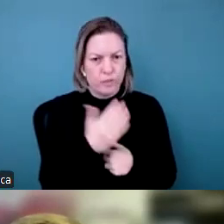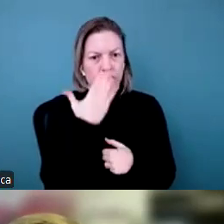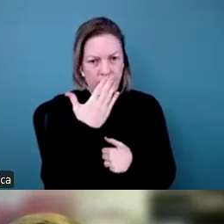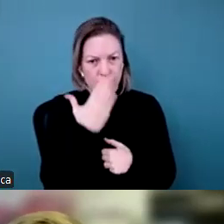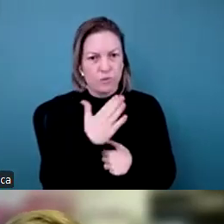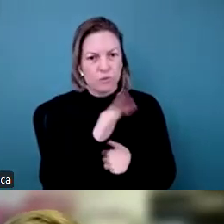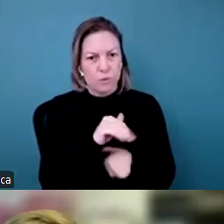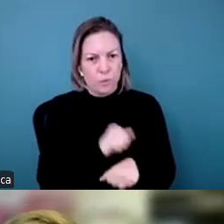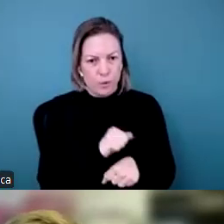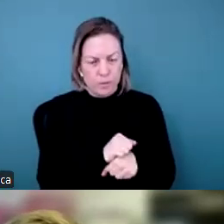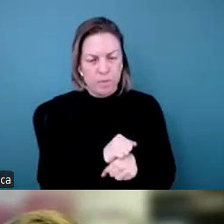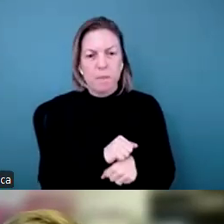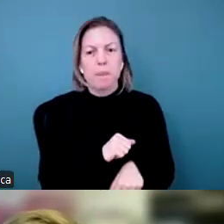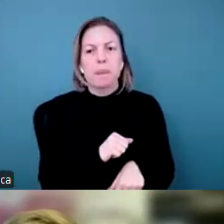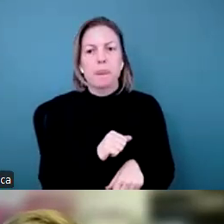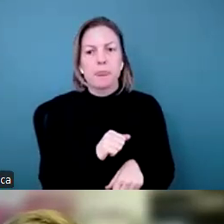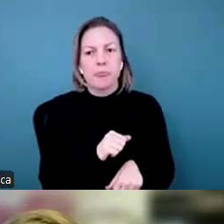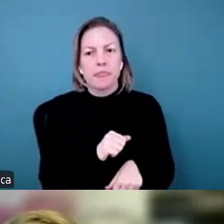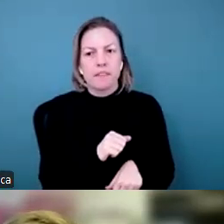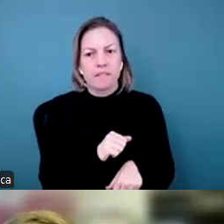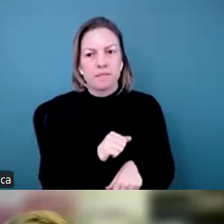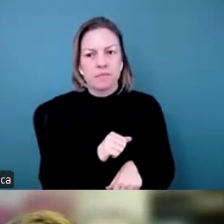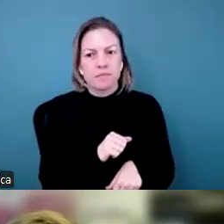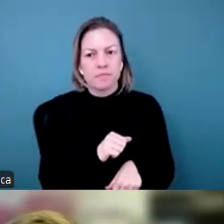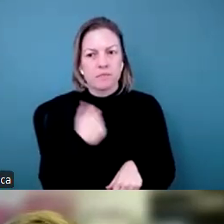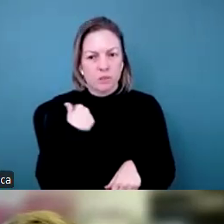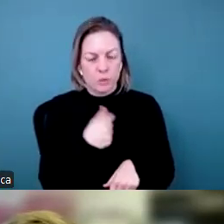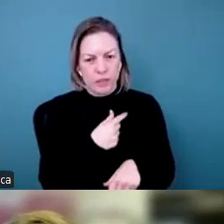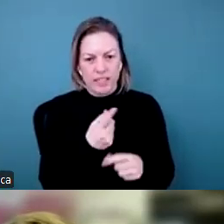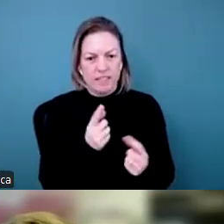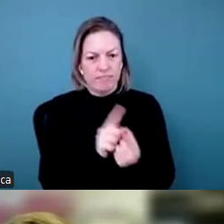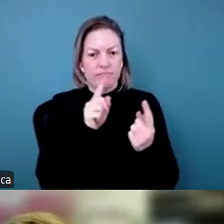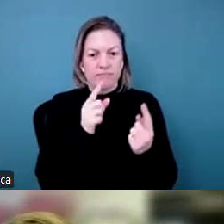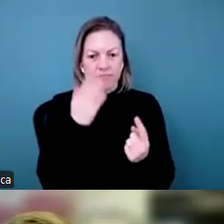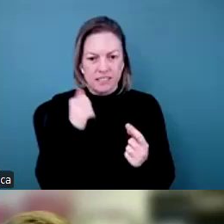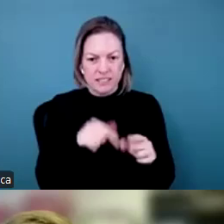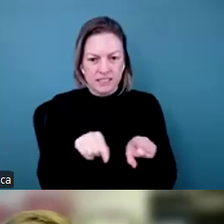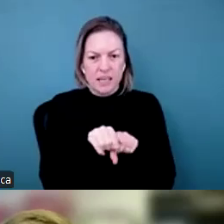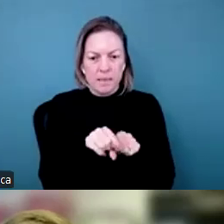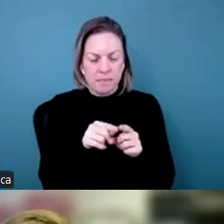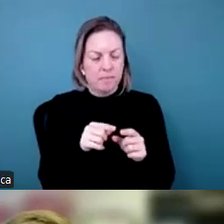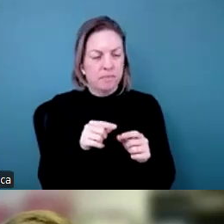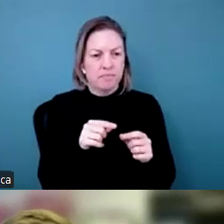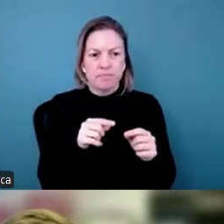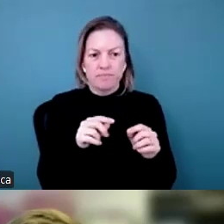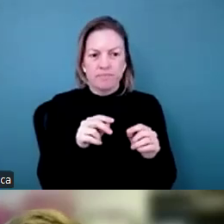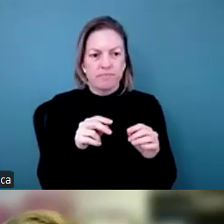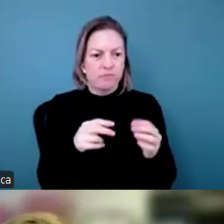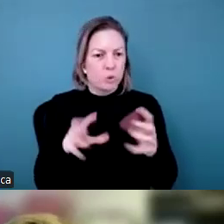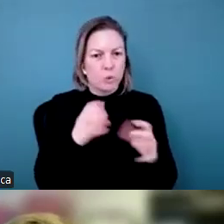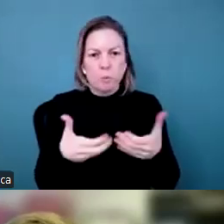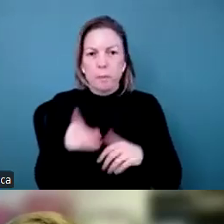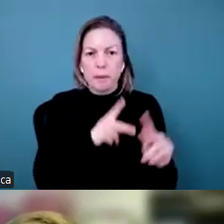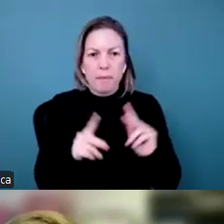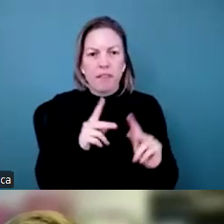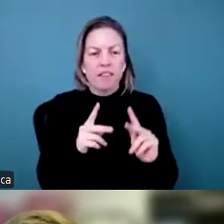you're doing. A lot. We run into each other because we're in the same circles doing the same thing. And you are amazing. Your